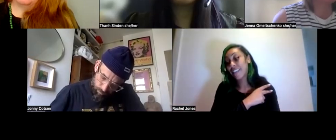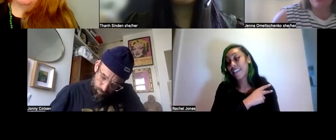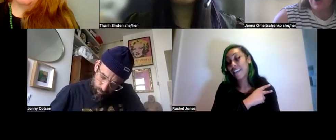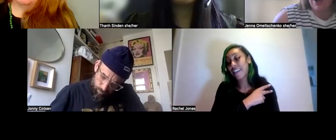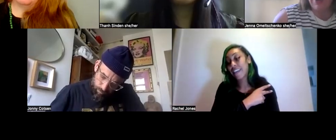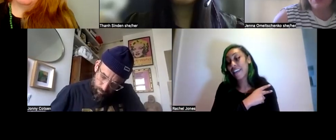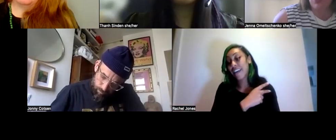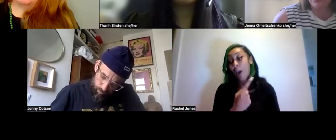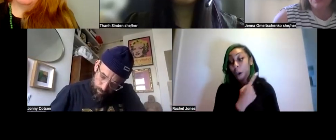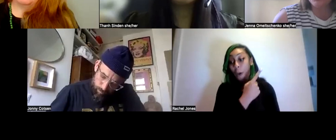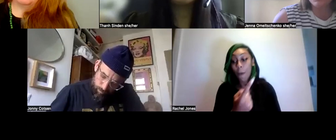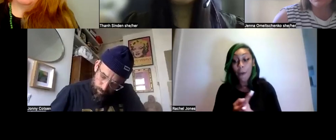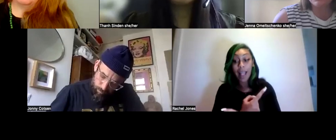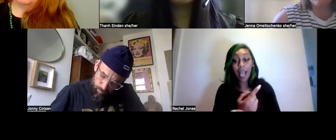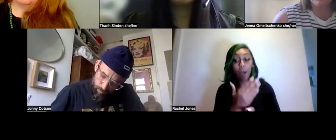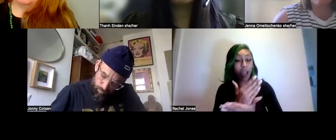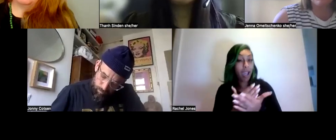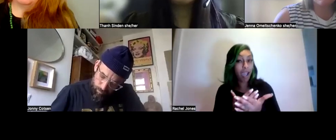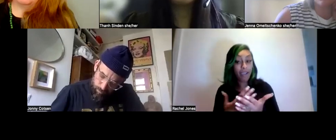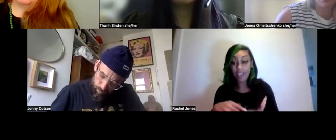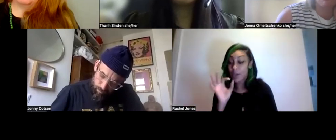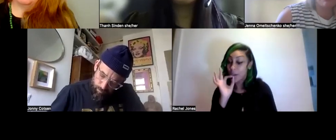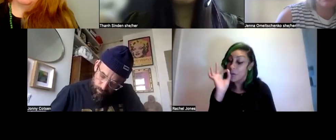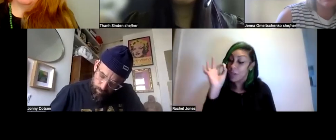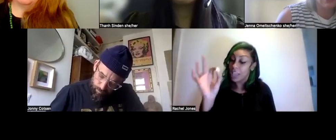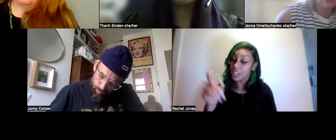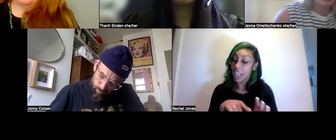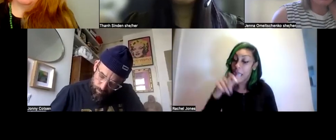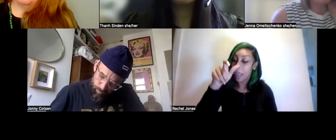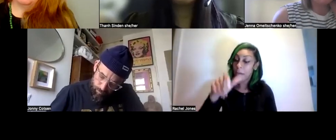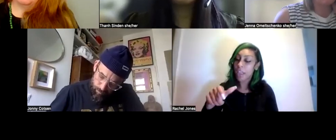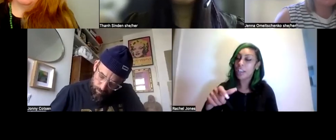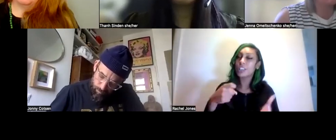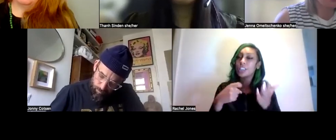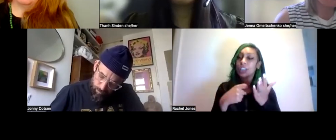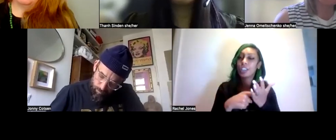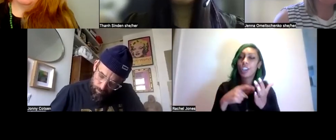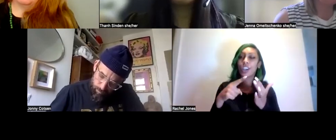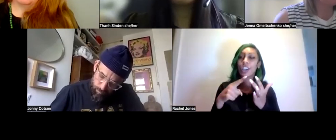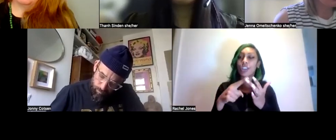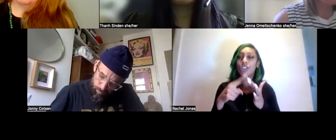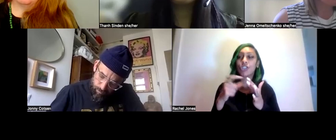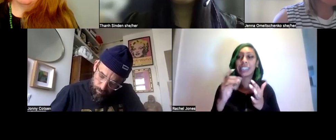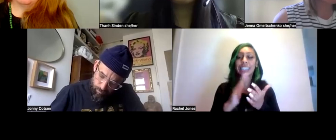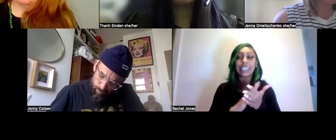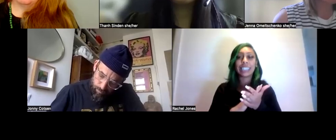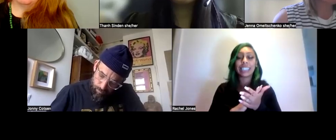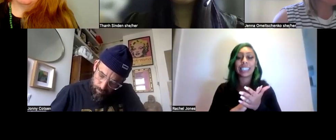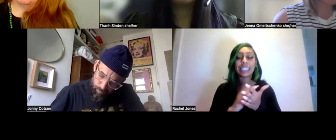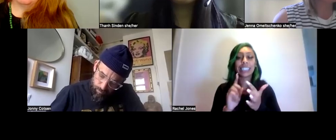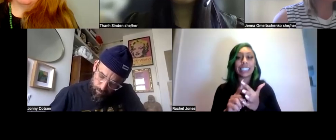it was an hour and a half. And one of the questions was from a young person, Reese. She said to us,